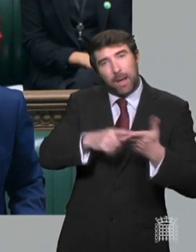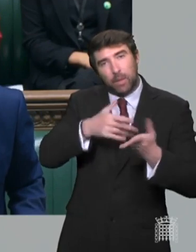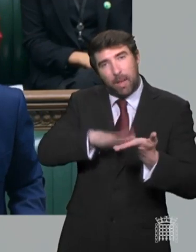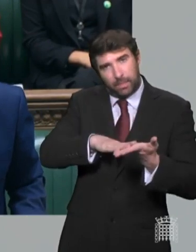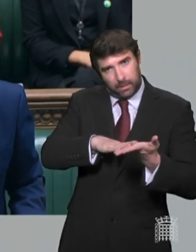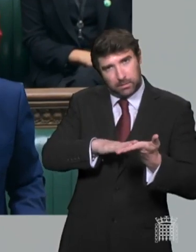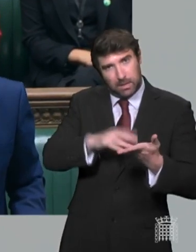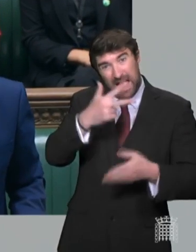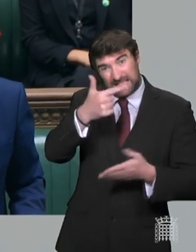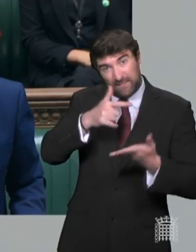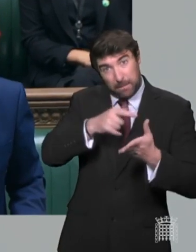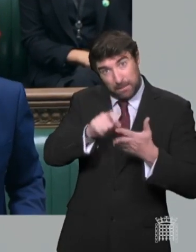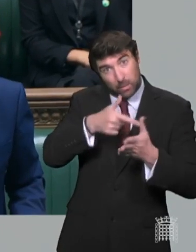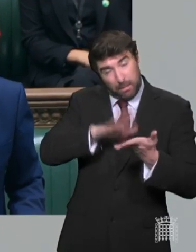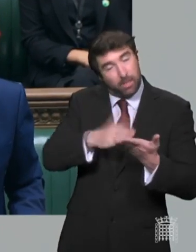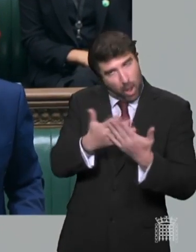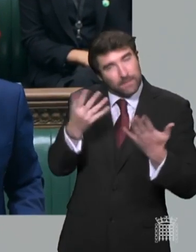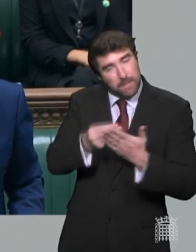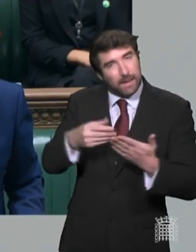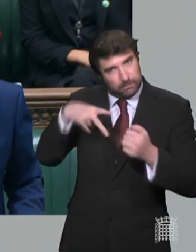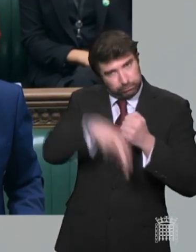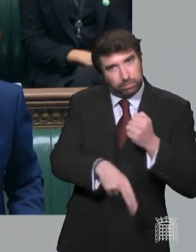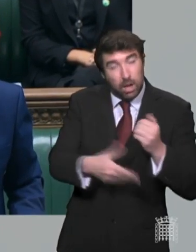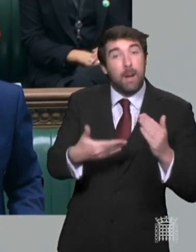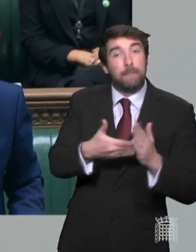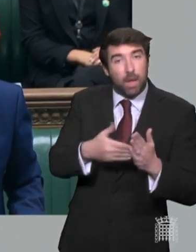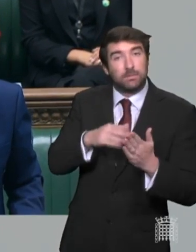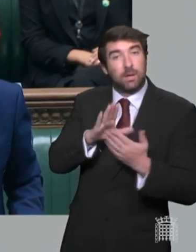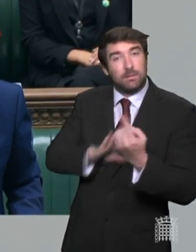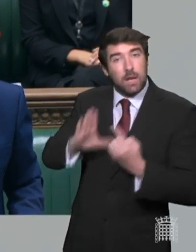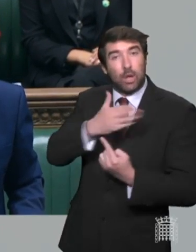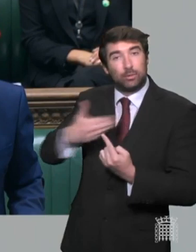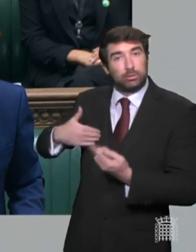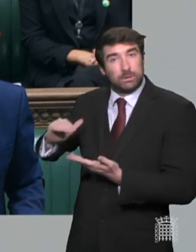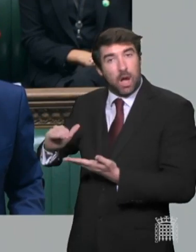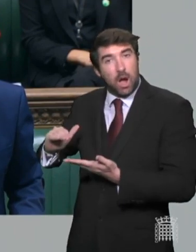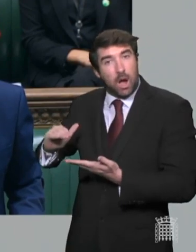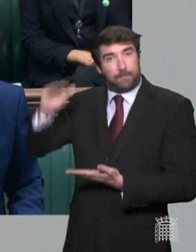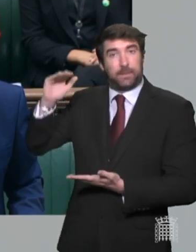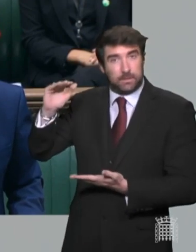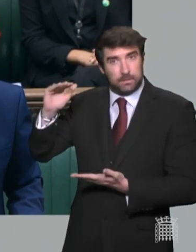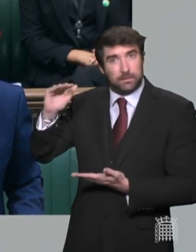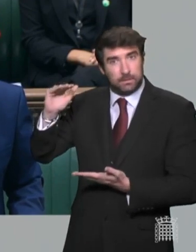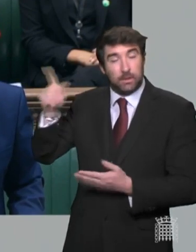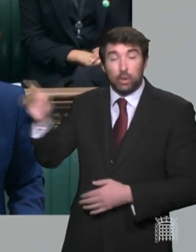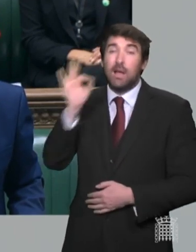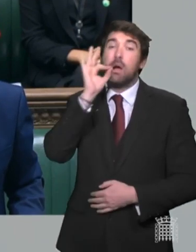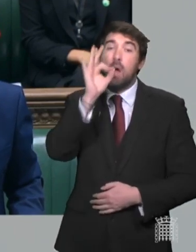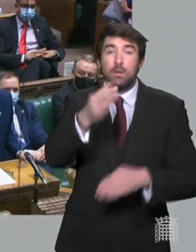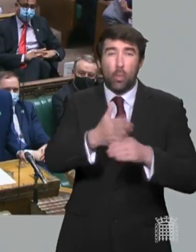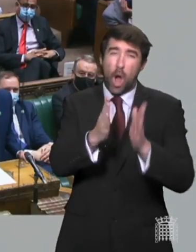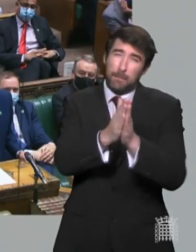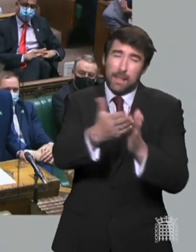her. She will now also be hit with a national insurance tax rise. She's asked for more shifts, and she can't get